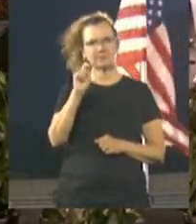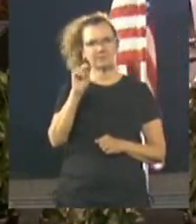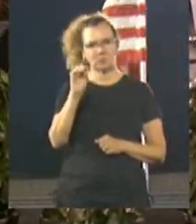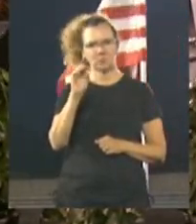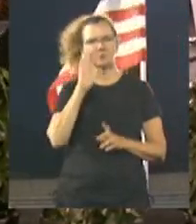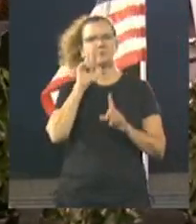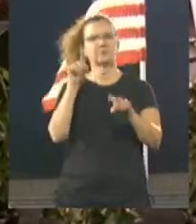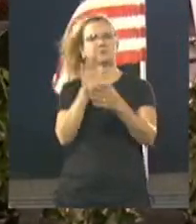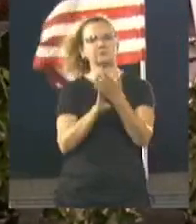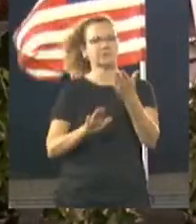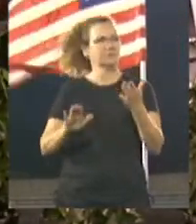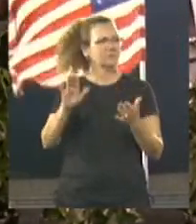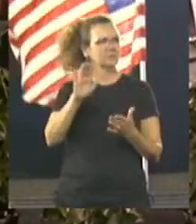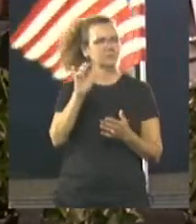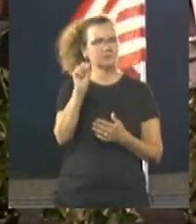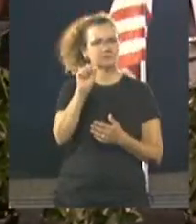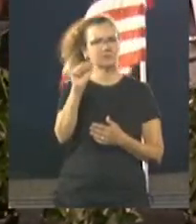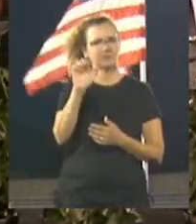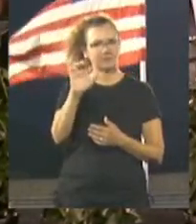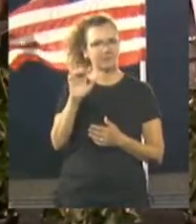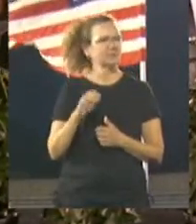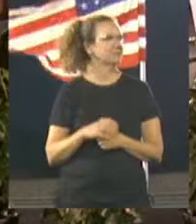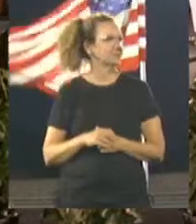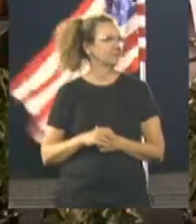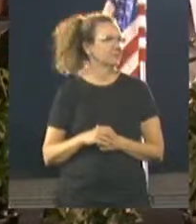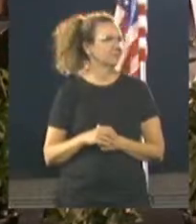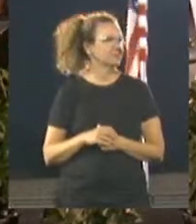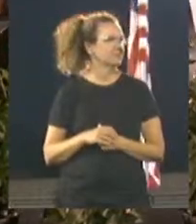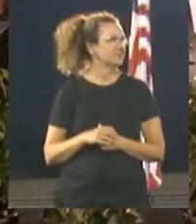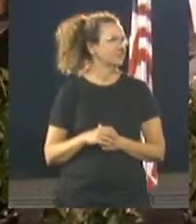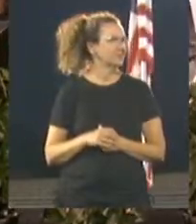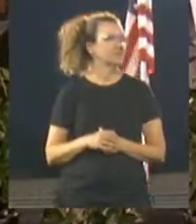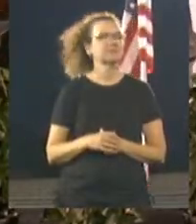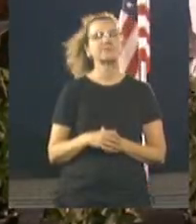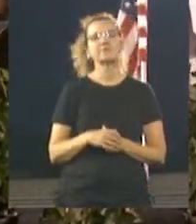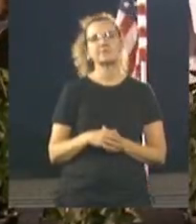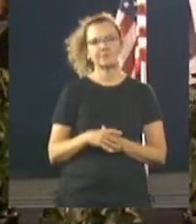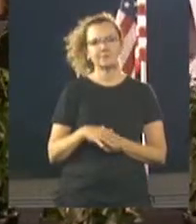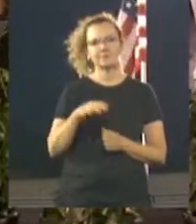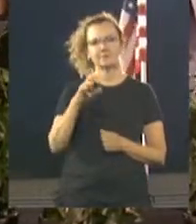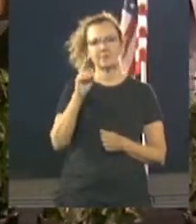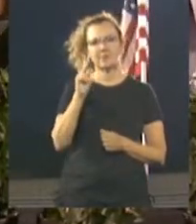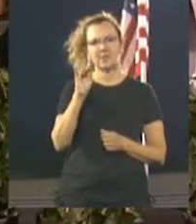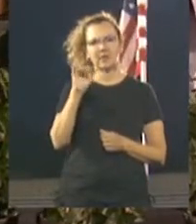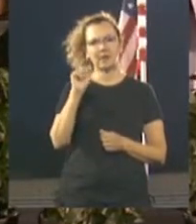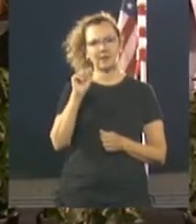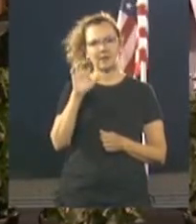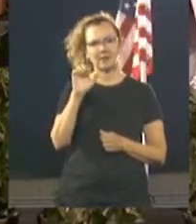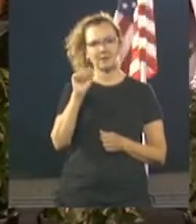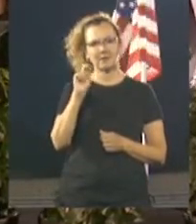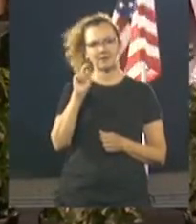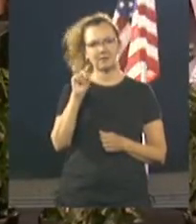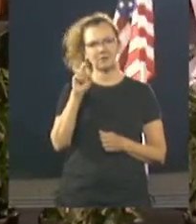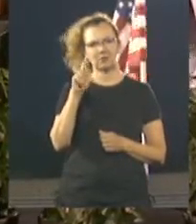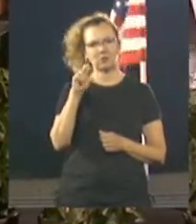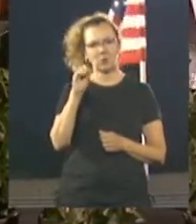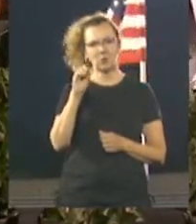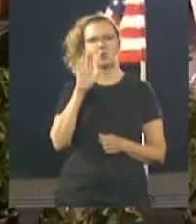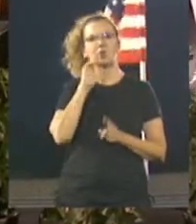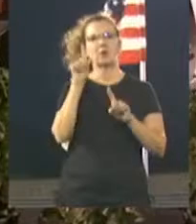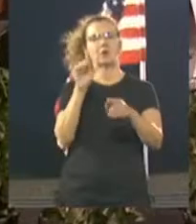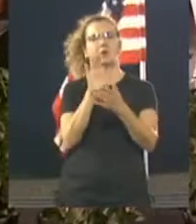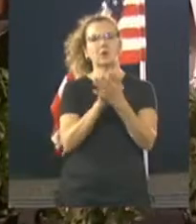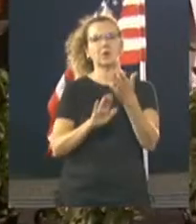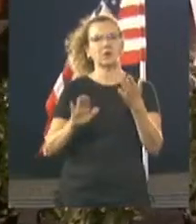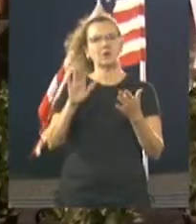be attending San Antonio College. Jair Cantero will be attending the